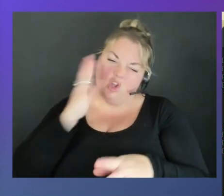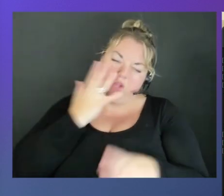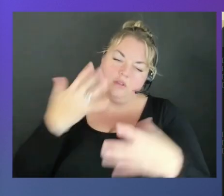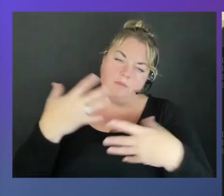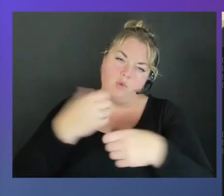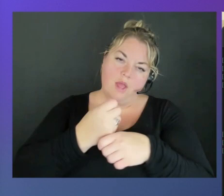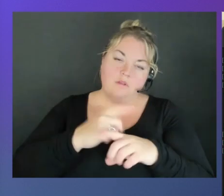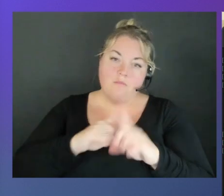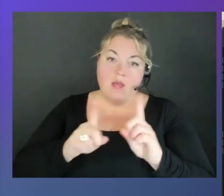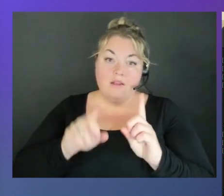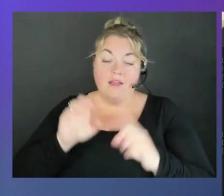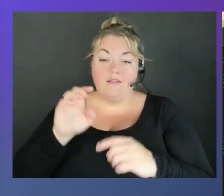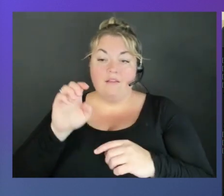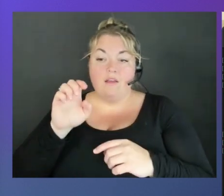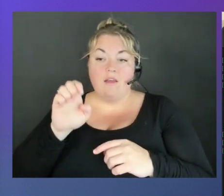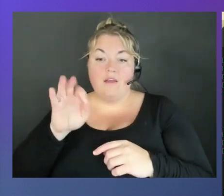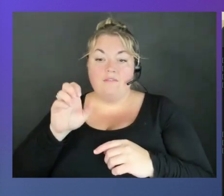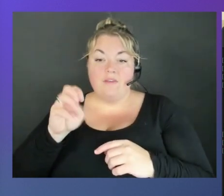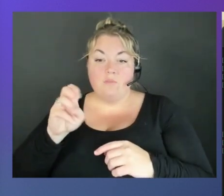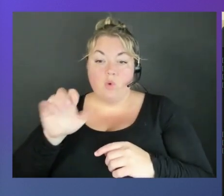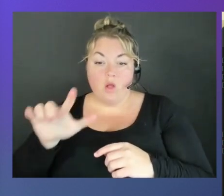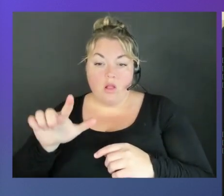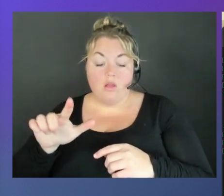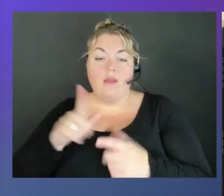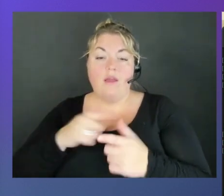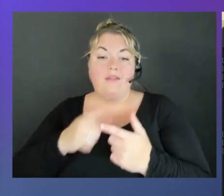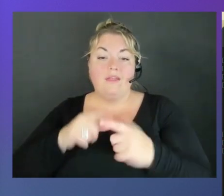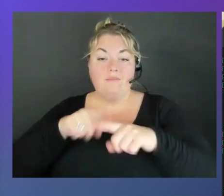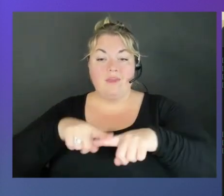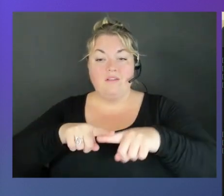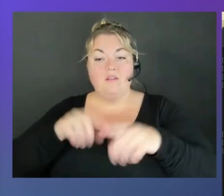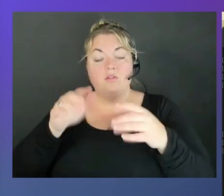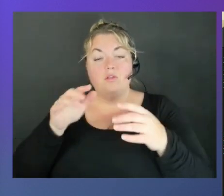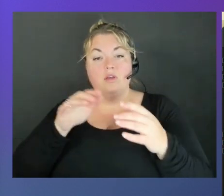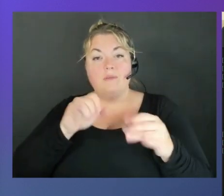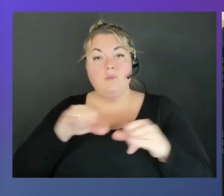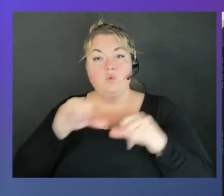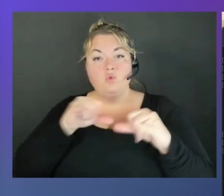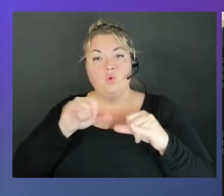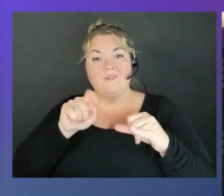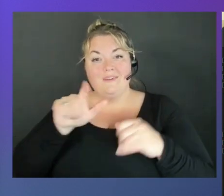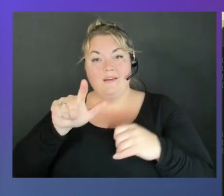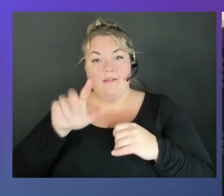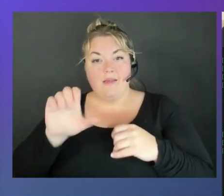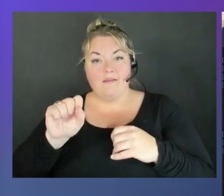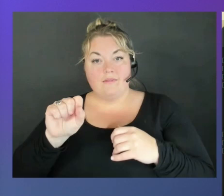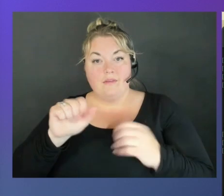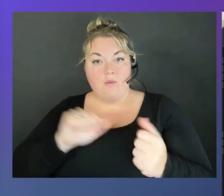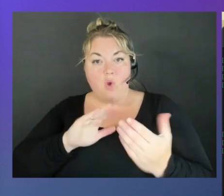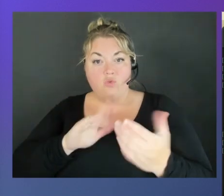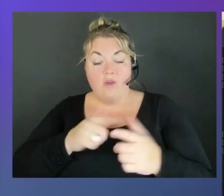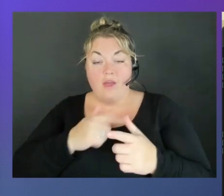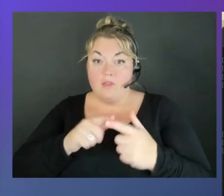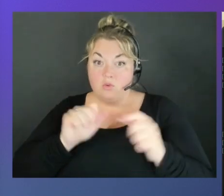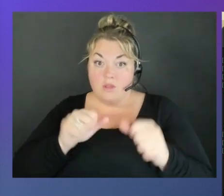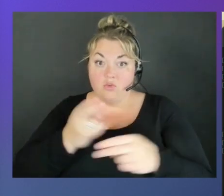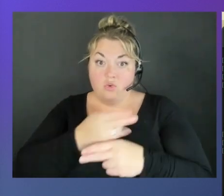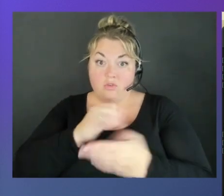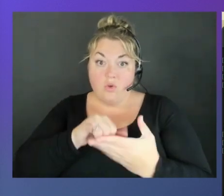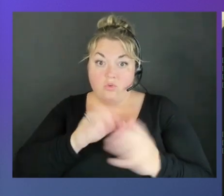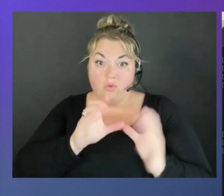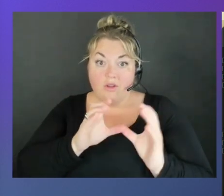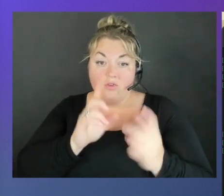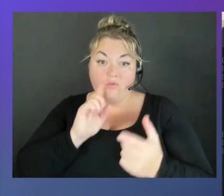ephemeral, and it is based on the mutual TLS approach. Okay. Yes. And then you can use these credentials